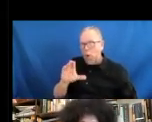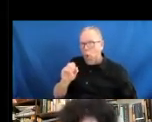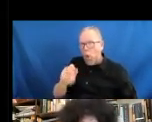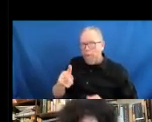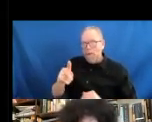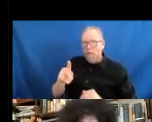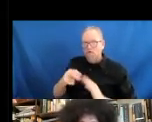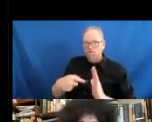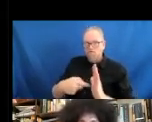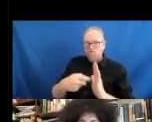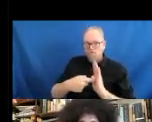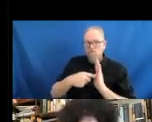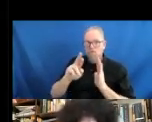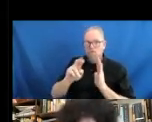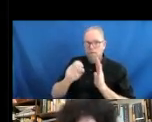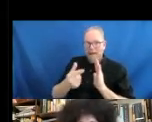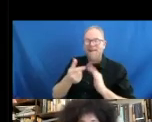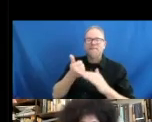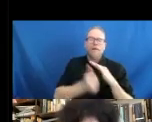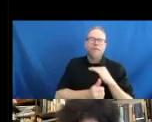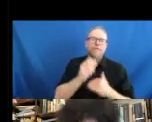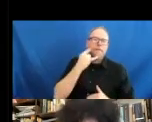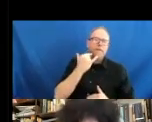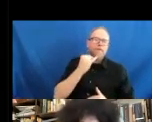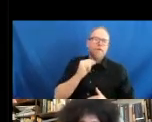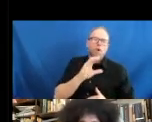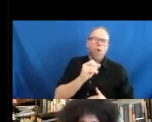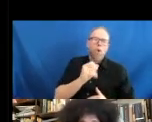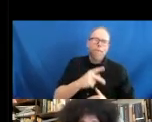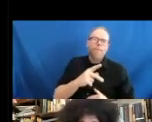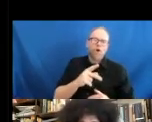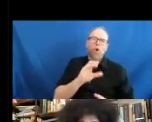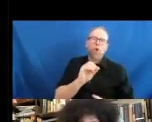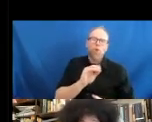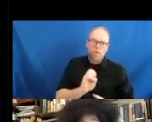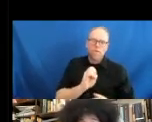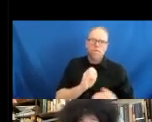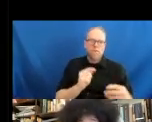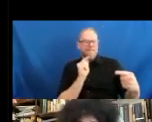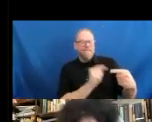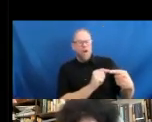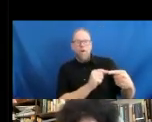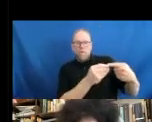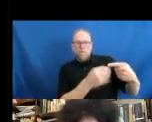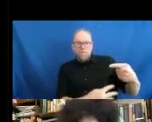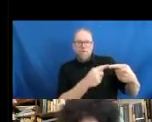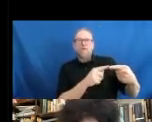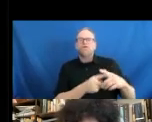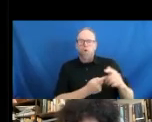regulated under the California Cooperations Code, where it starts with